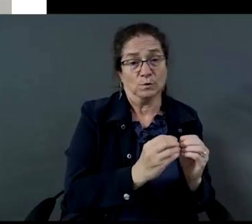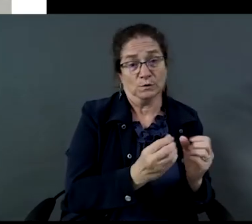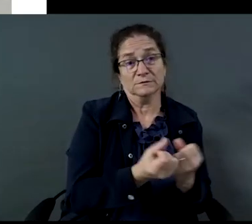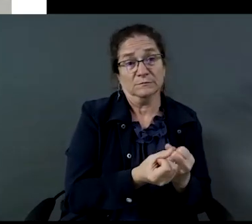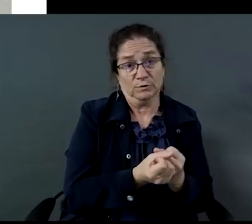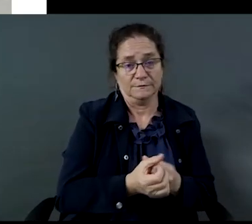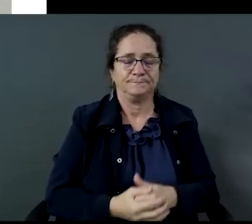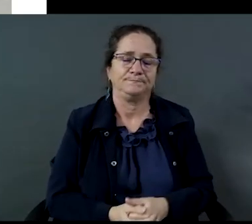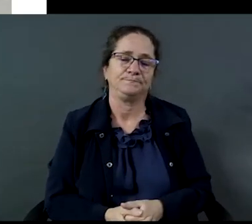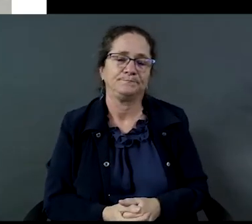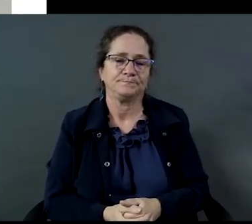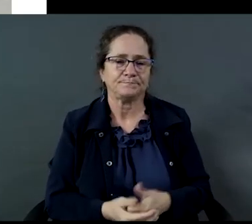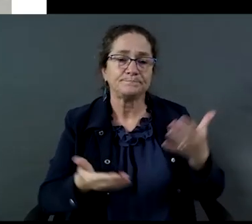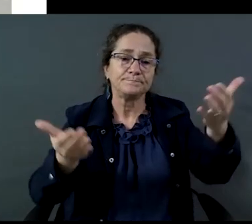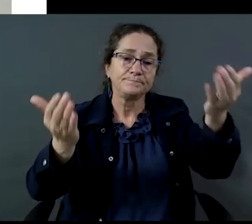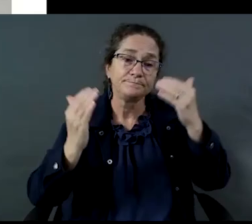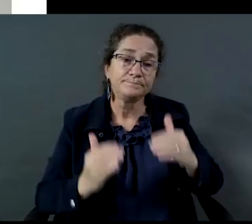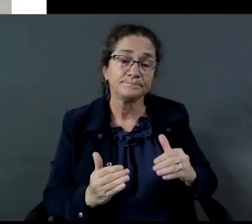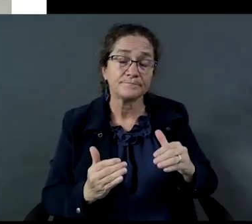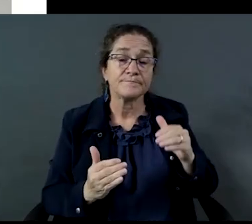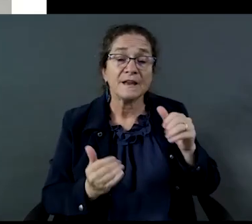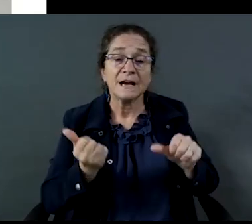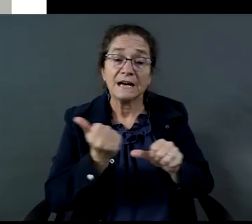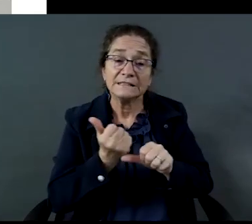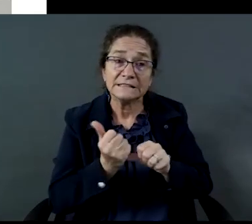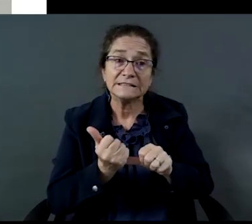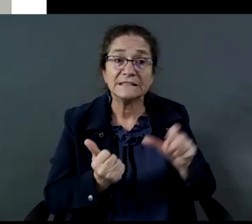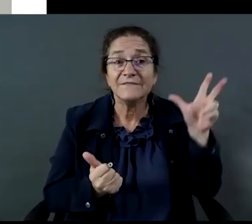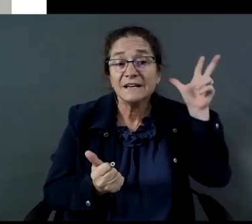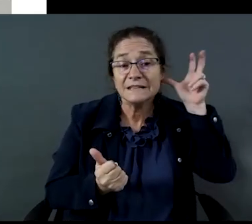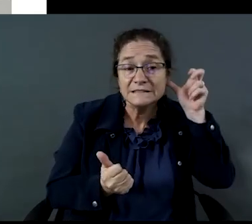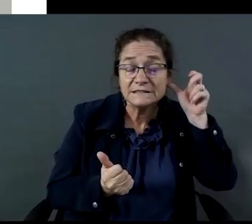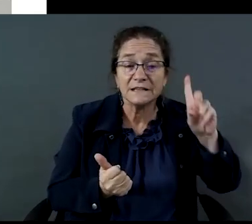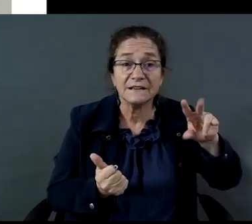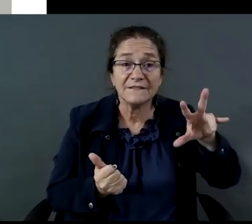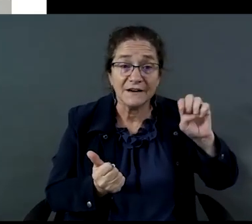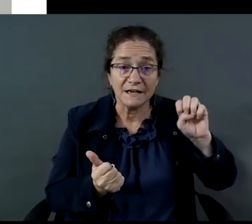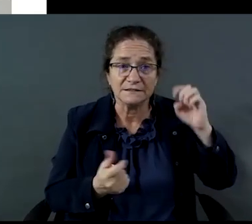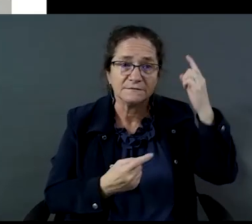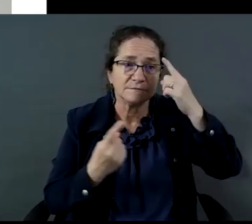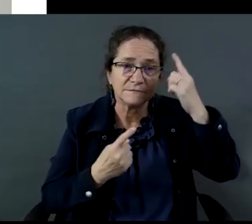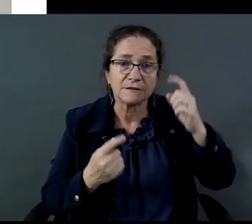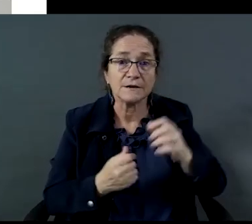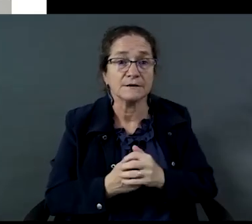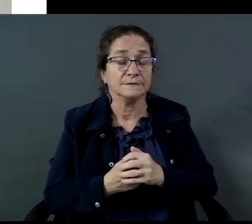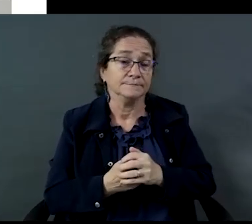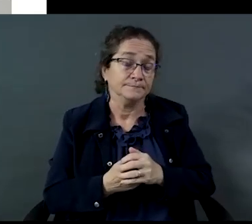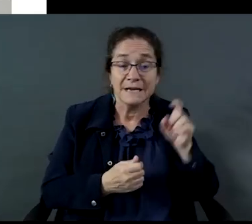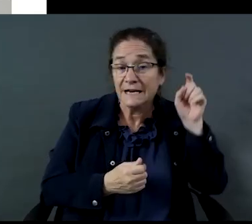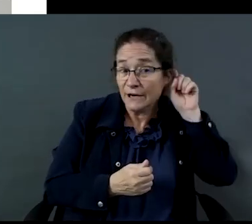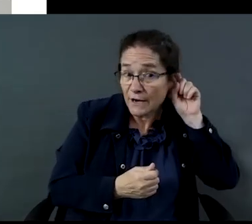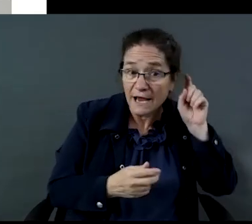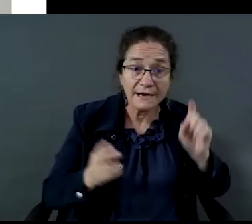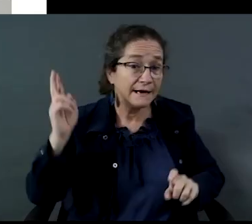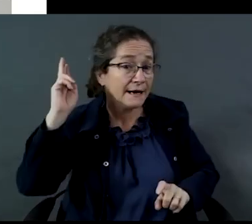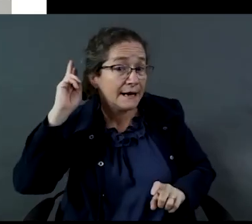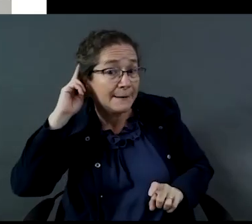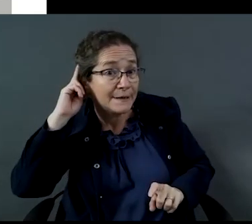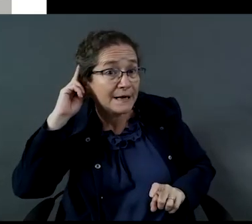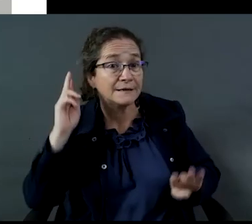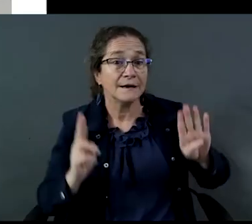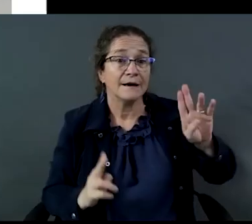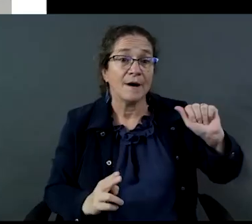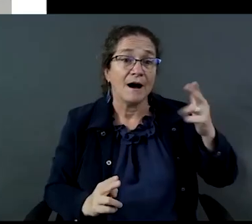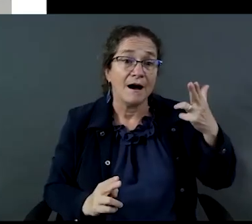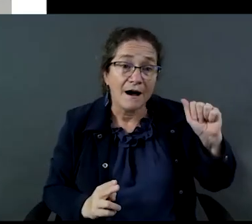Assistive listening device consideration. What assistive listening devices are being used? Hearing aids, cochlear implant, Baha, bone anchor hearing